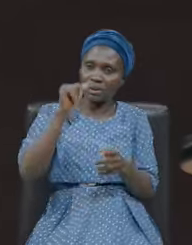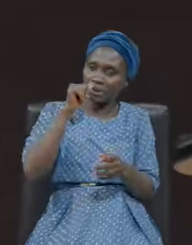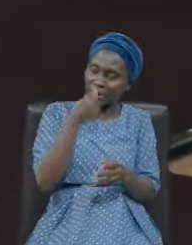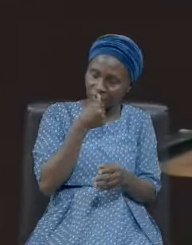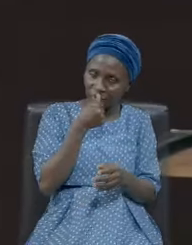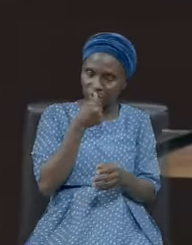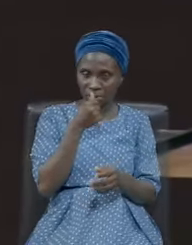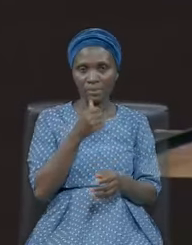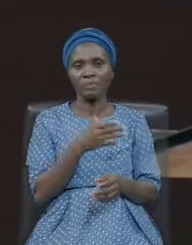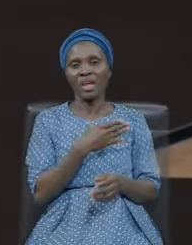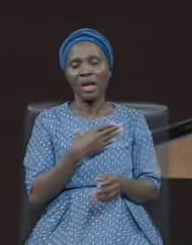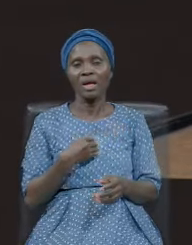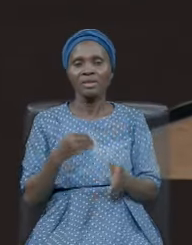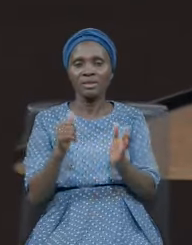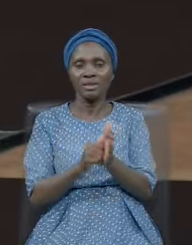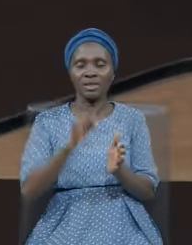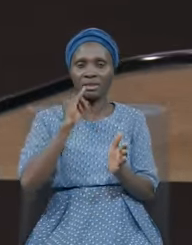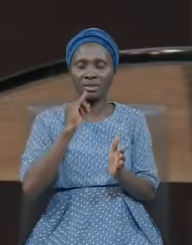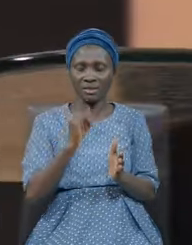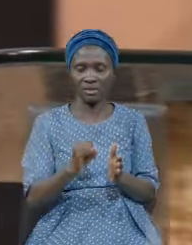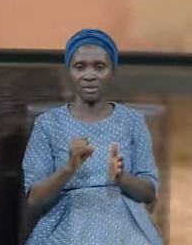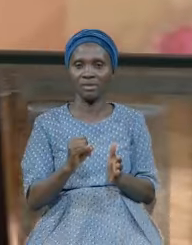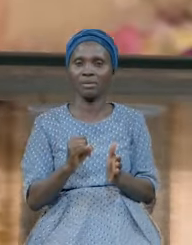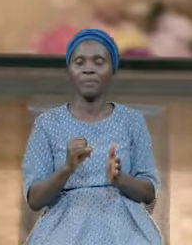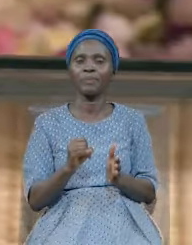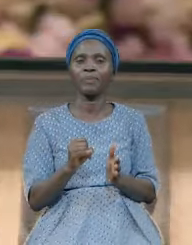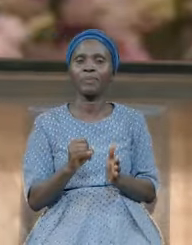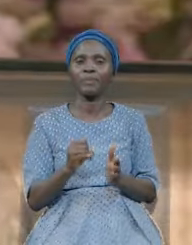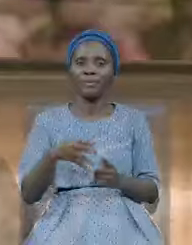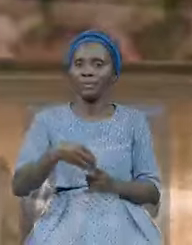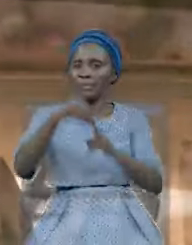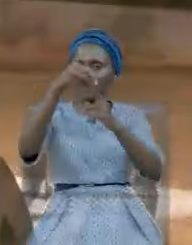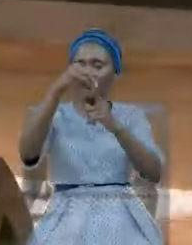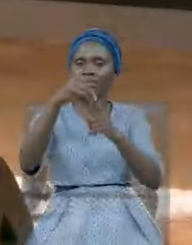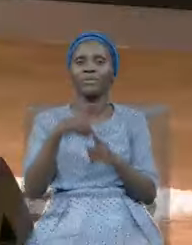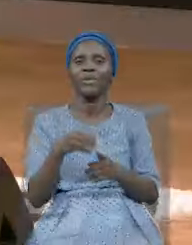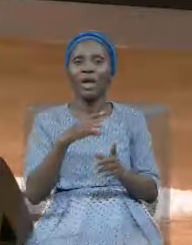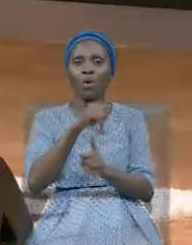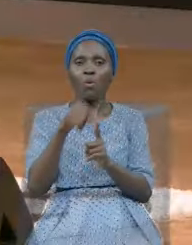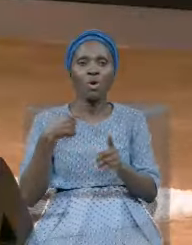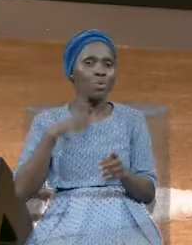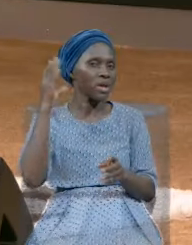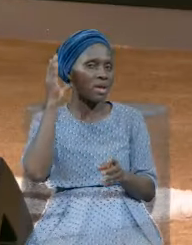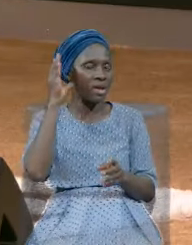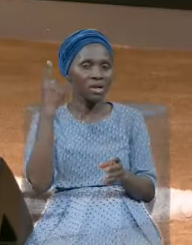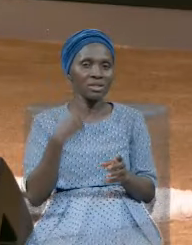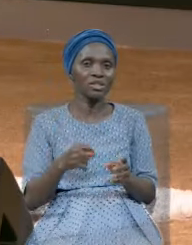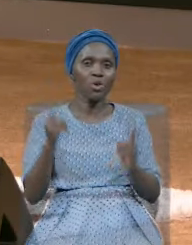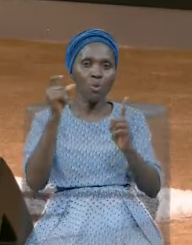transcending. When we hear the word of God and we keep to the word of